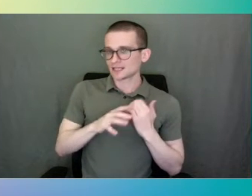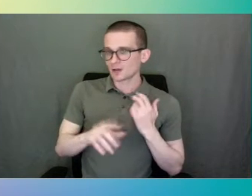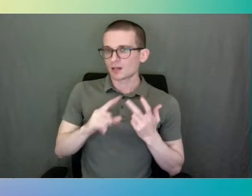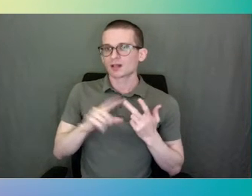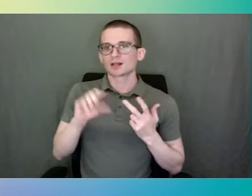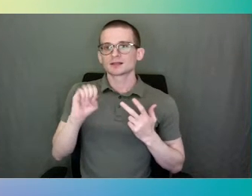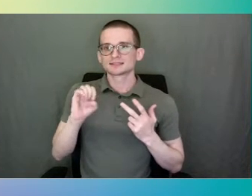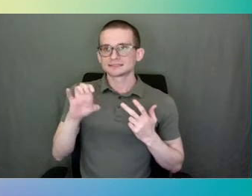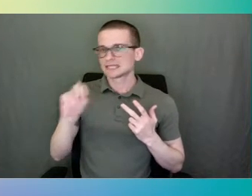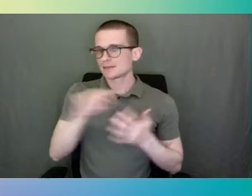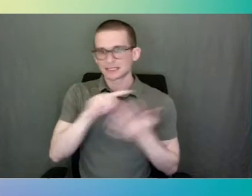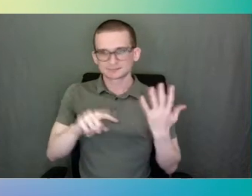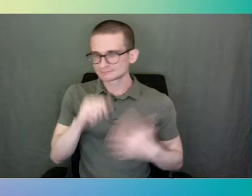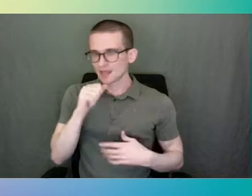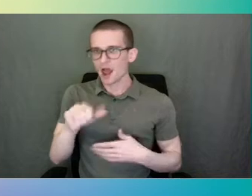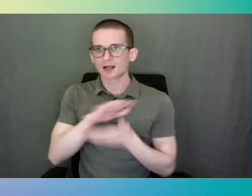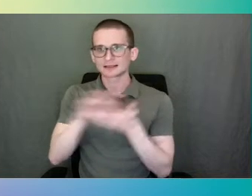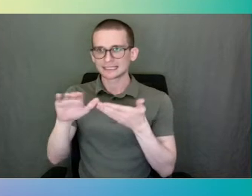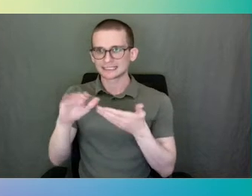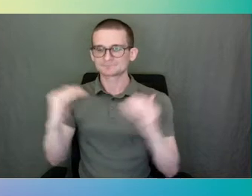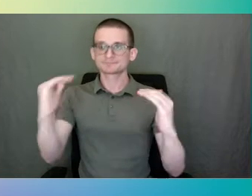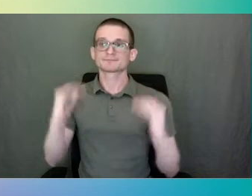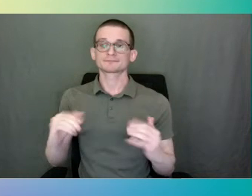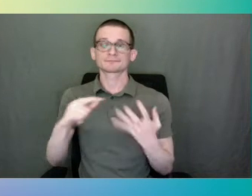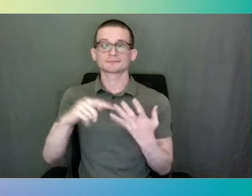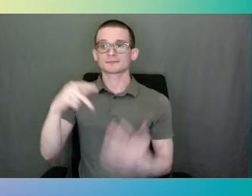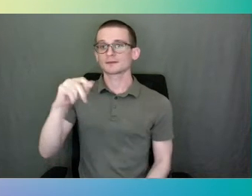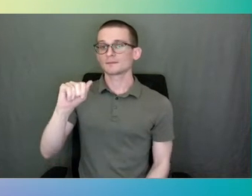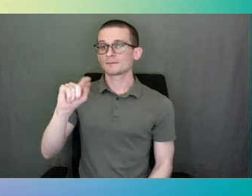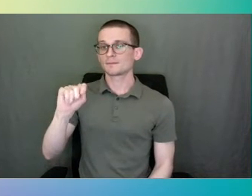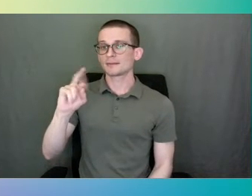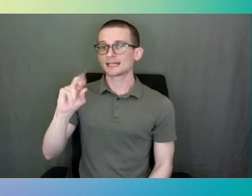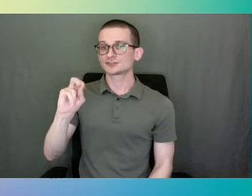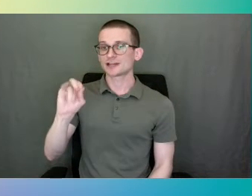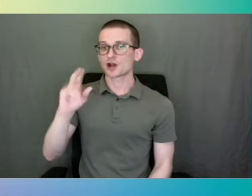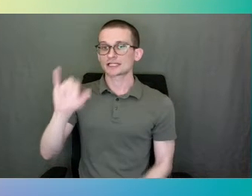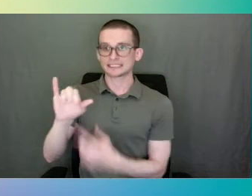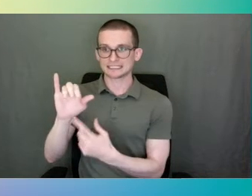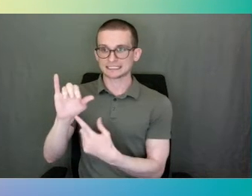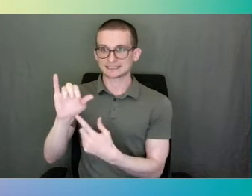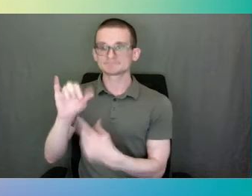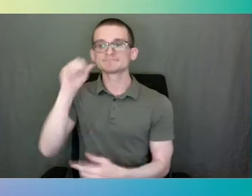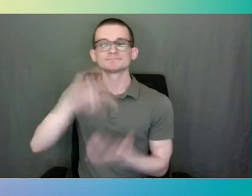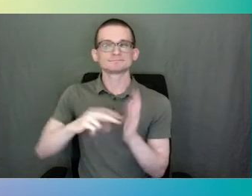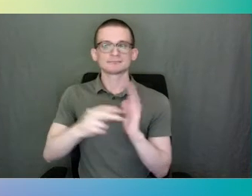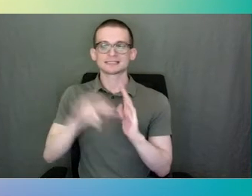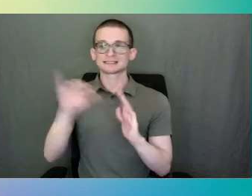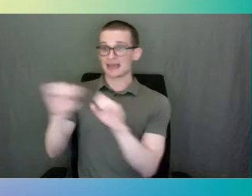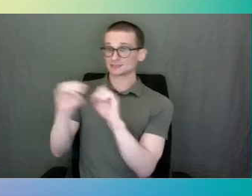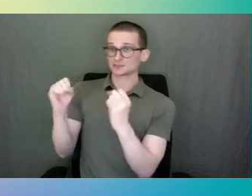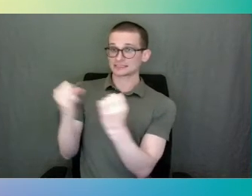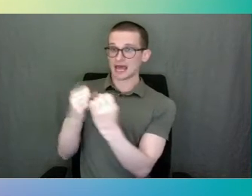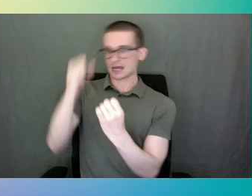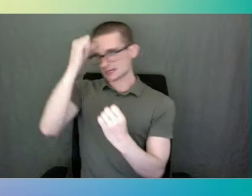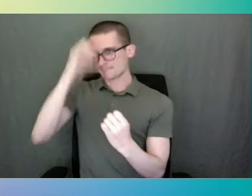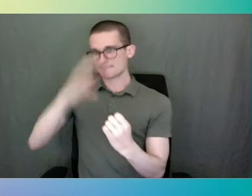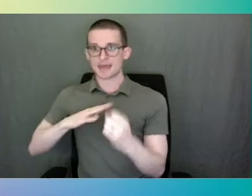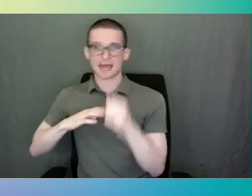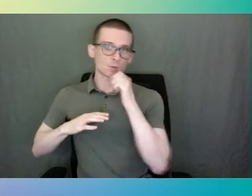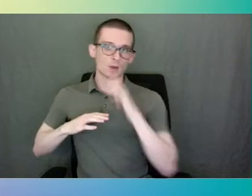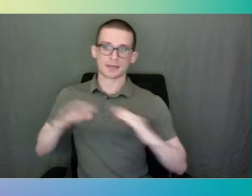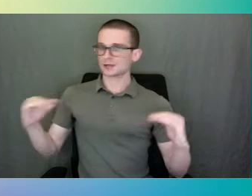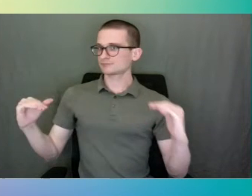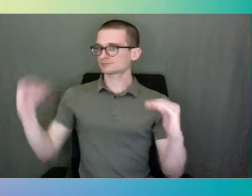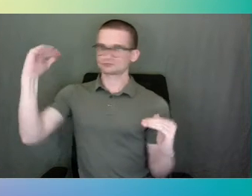topic is patriarchy. Patriarchal societies elevate men over women, physically,